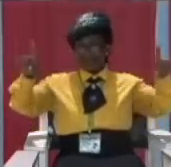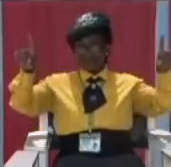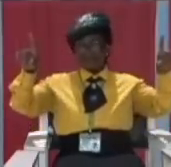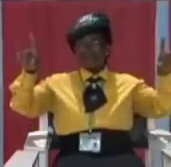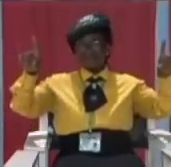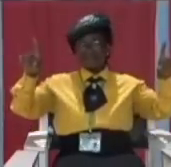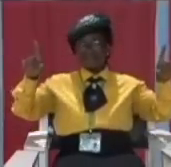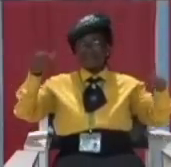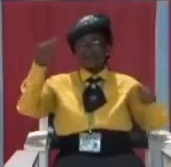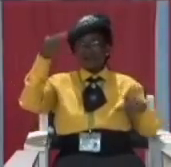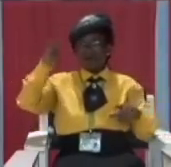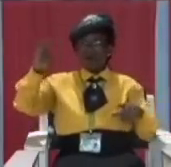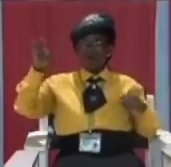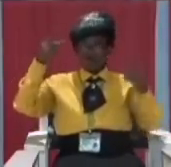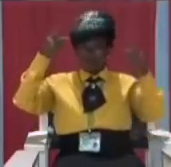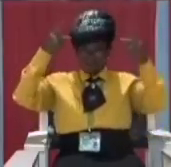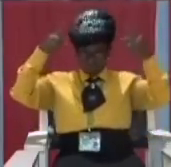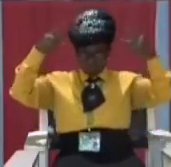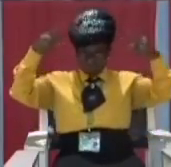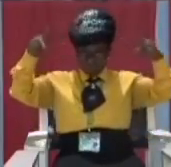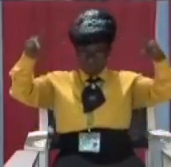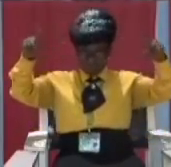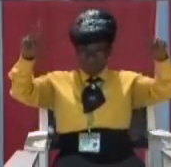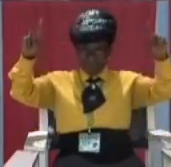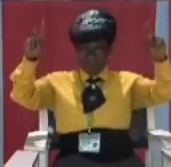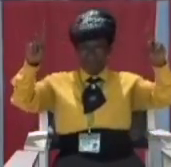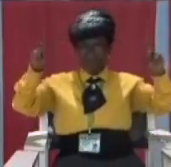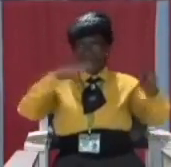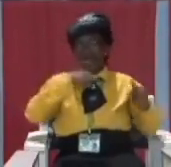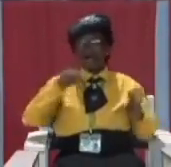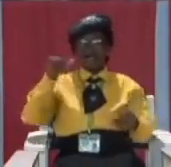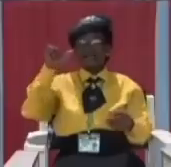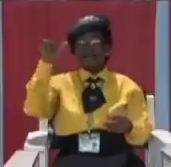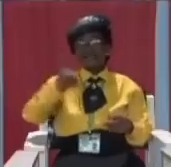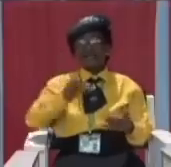of prosperity, because they became wealthy.